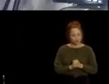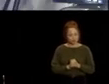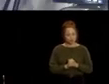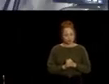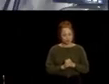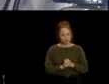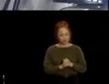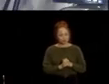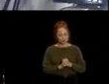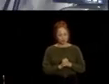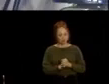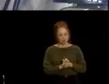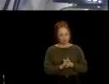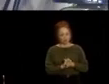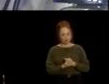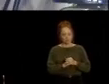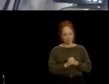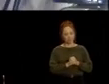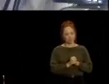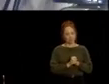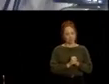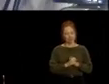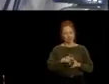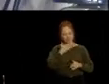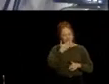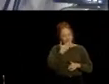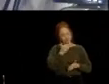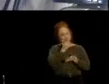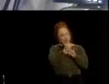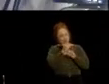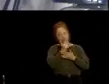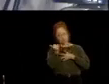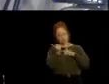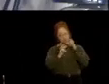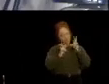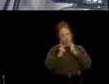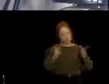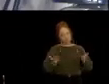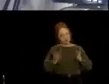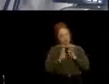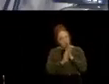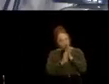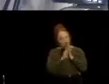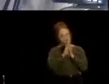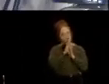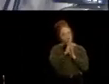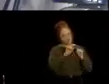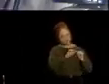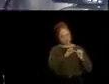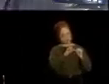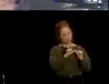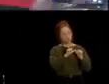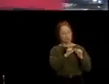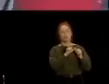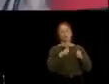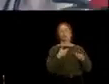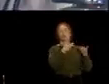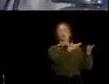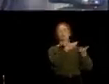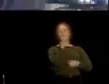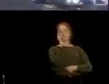empower others. As appreciation for what you have done for a truly good job, we present these roses behind